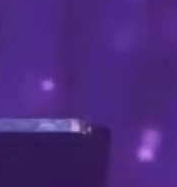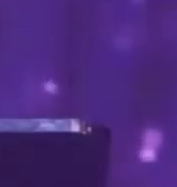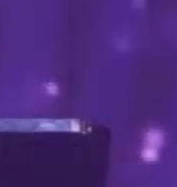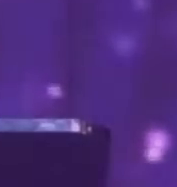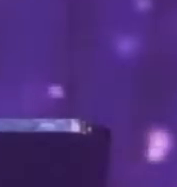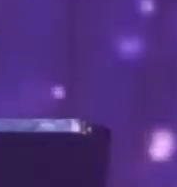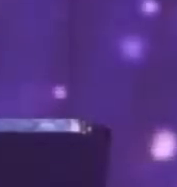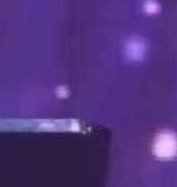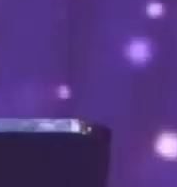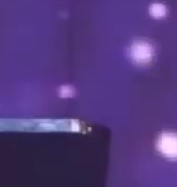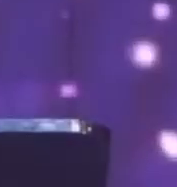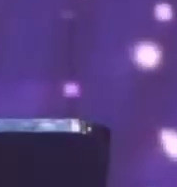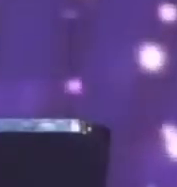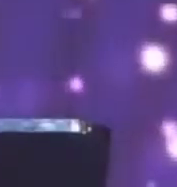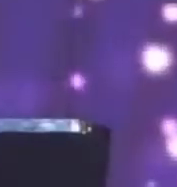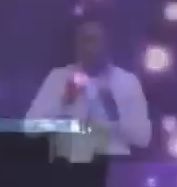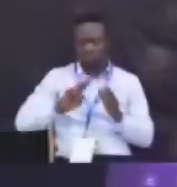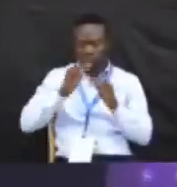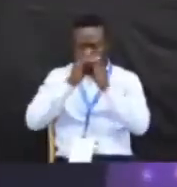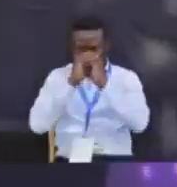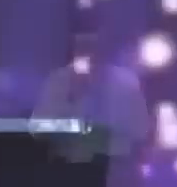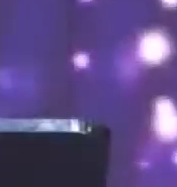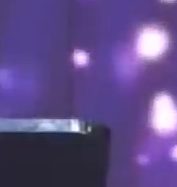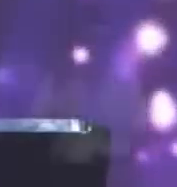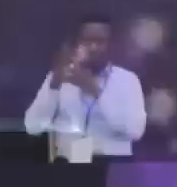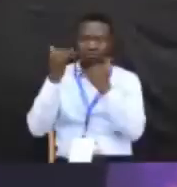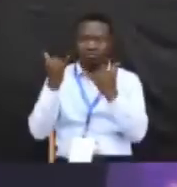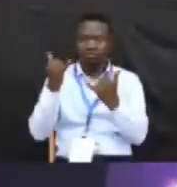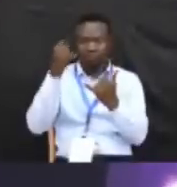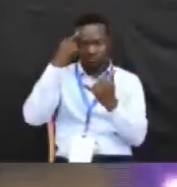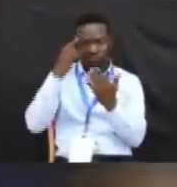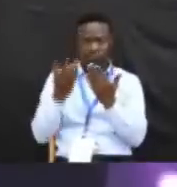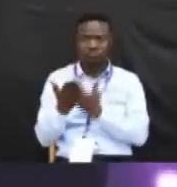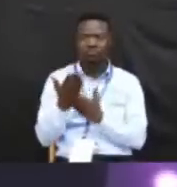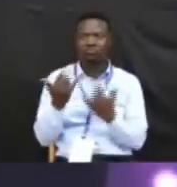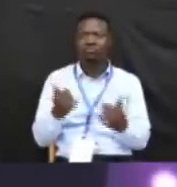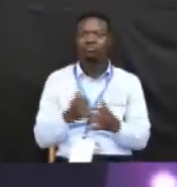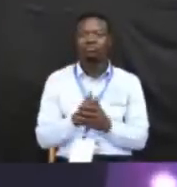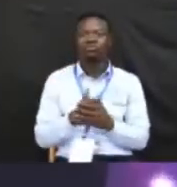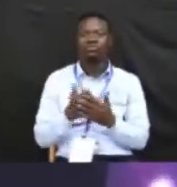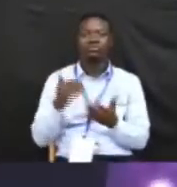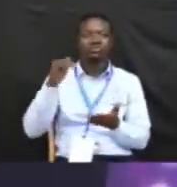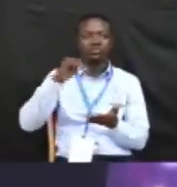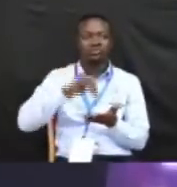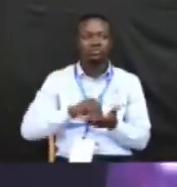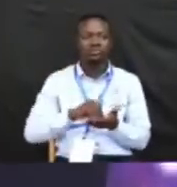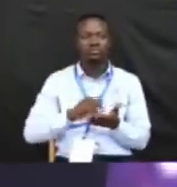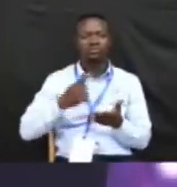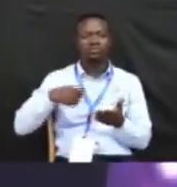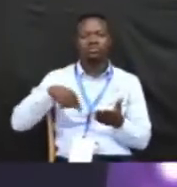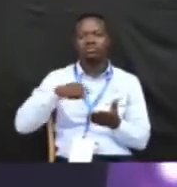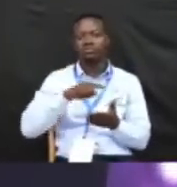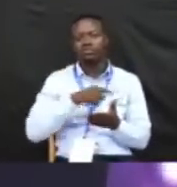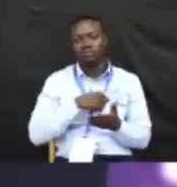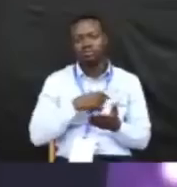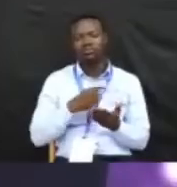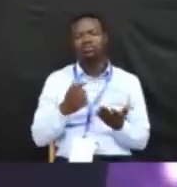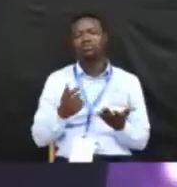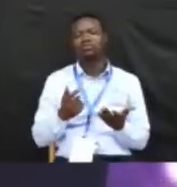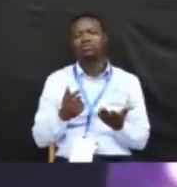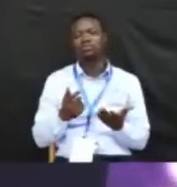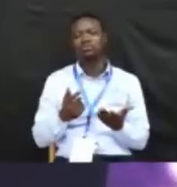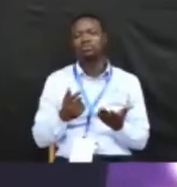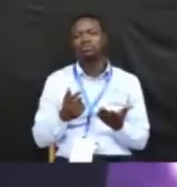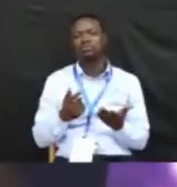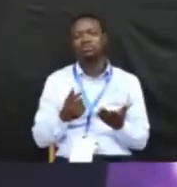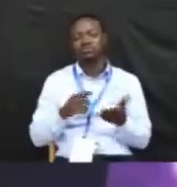emphasis of our worship for this morning. Once again reiterating the